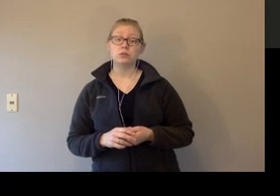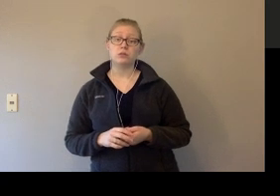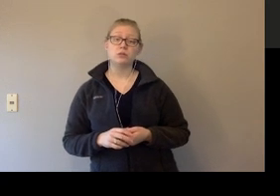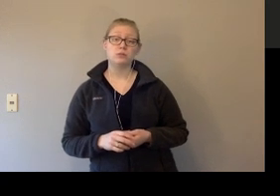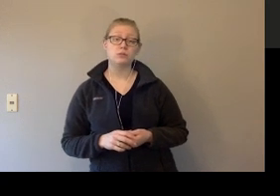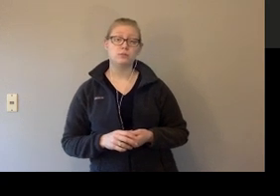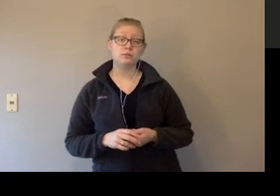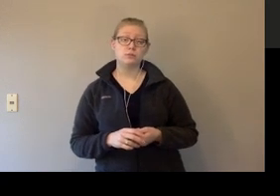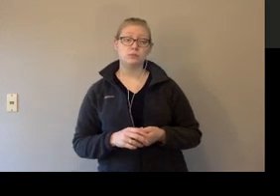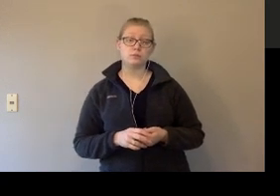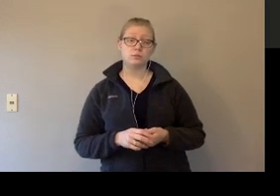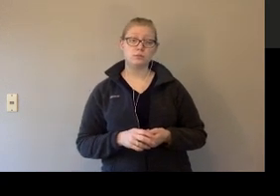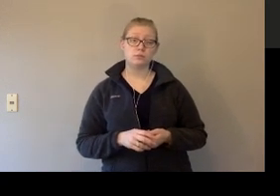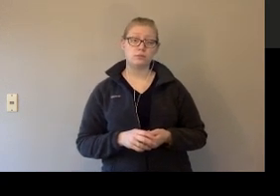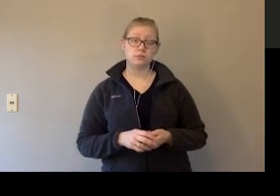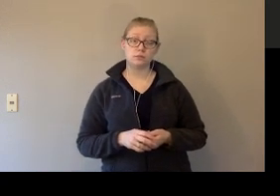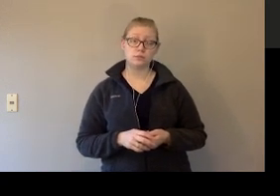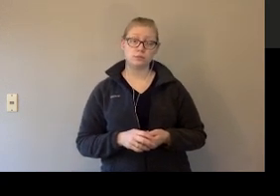So that was not.